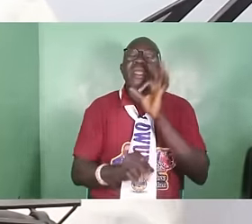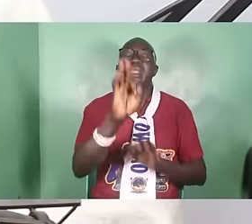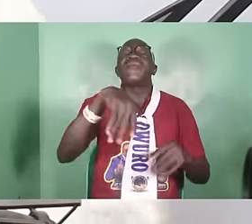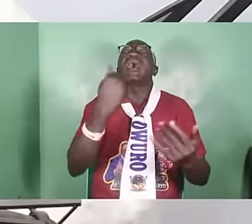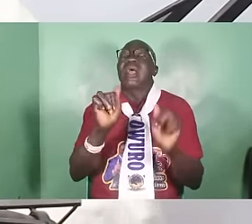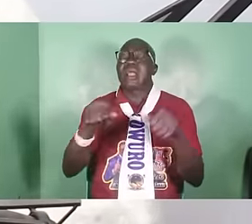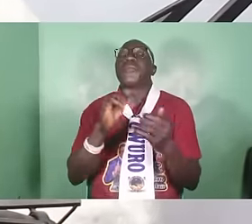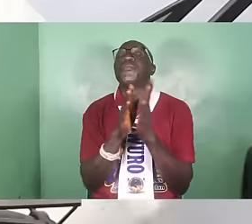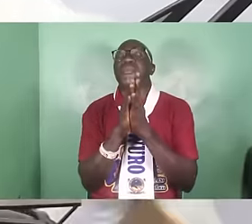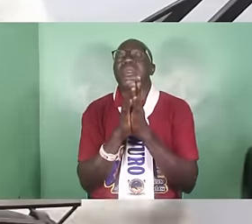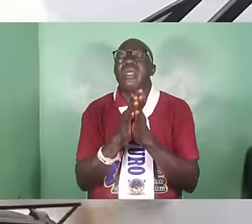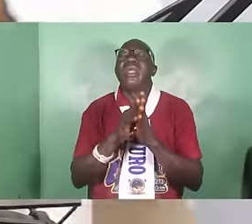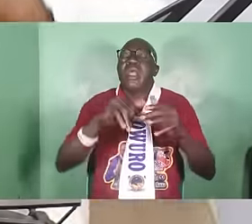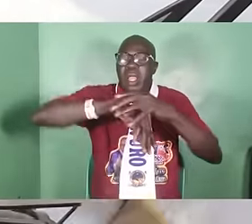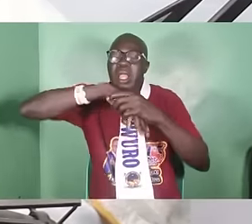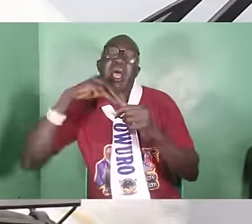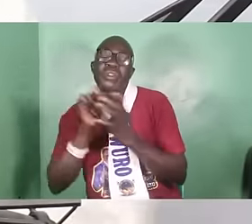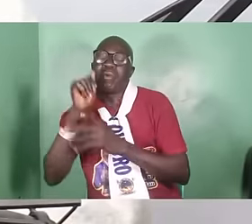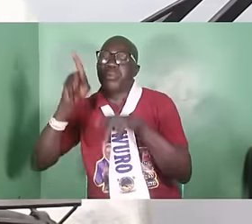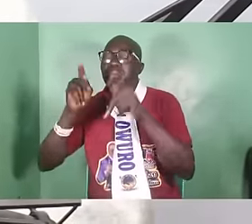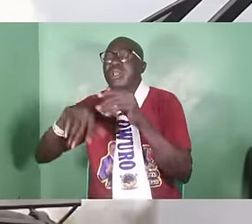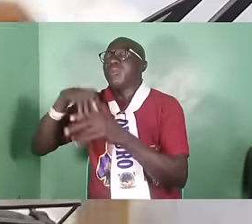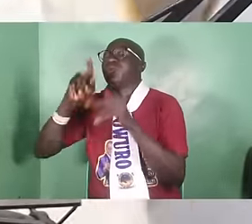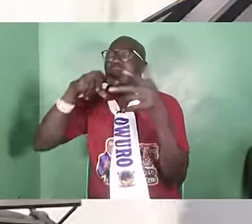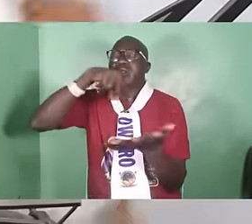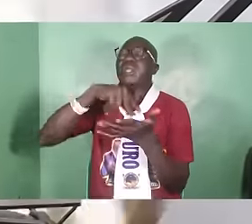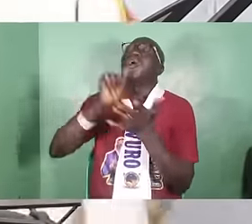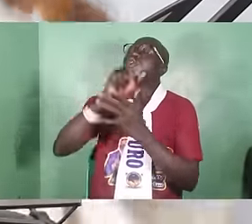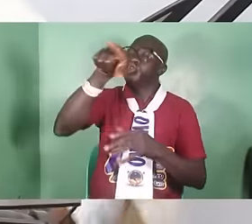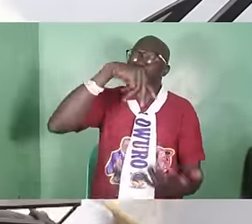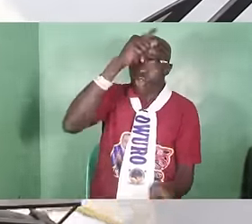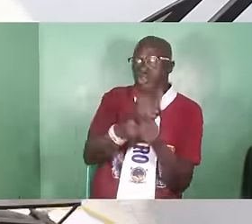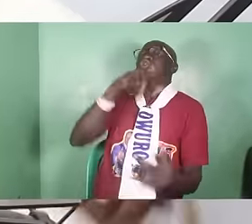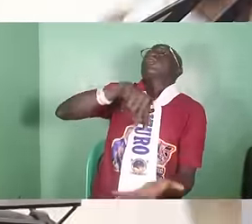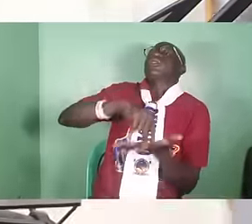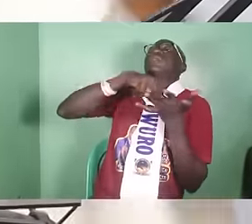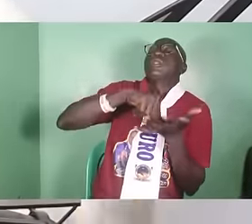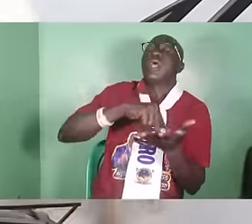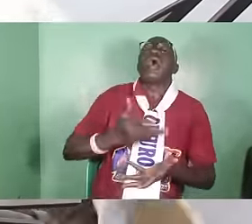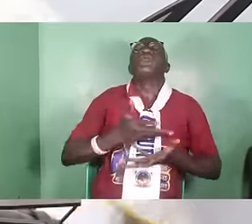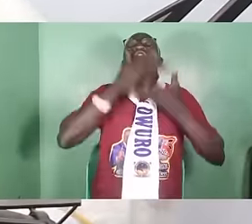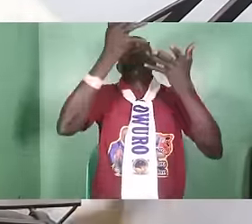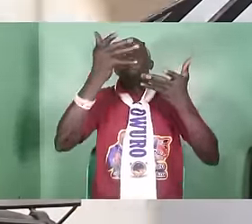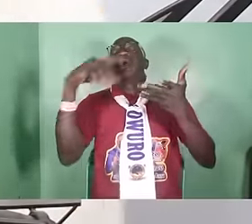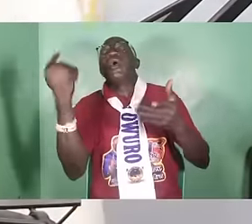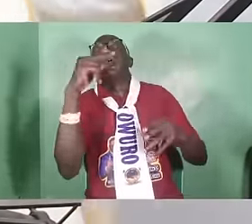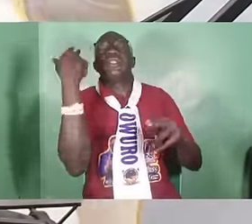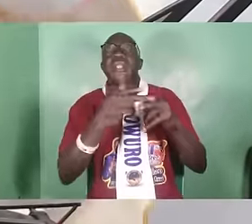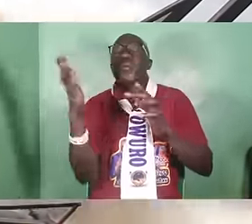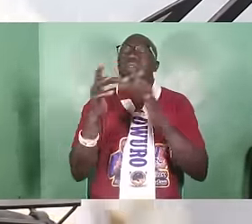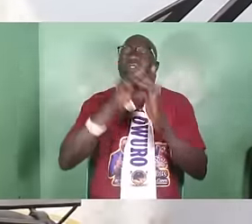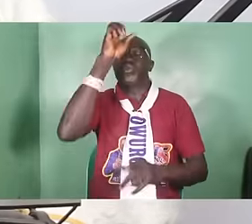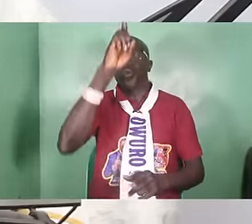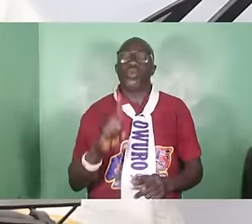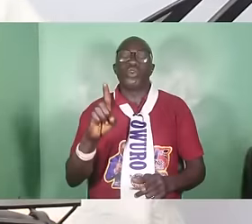le badua kuro na na won tejo duo e won dide duo ti e ko ka pariwo oruko Jesus le